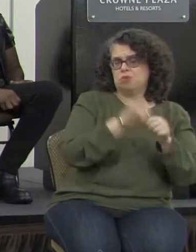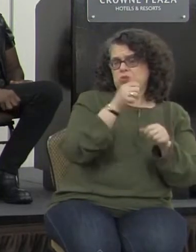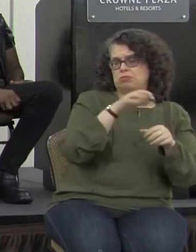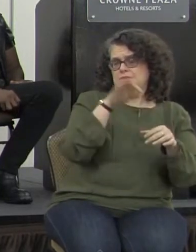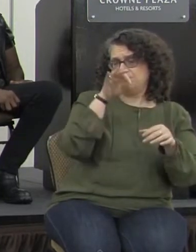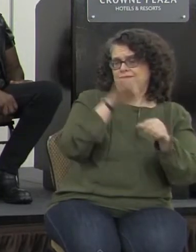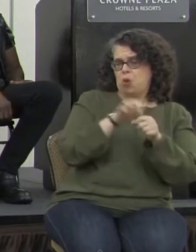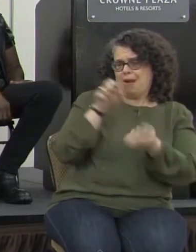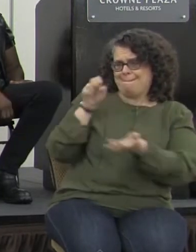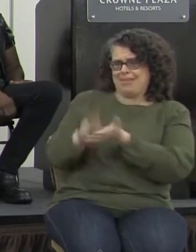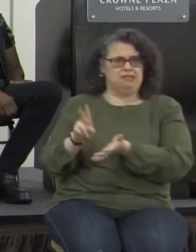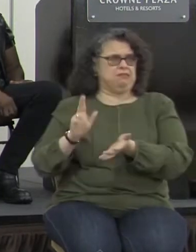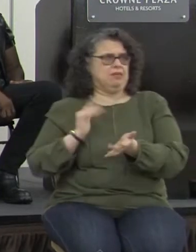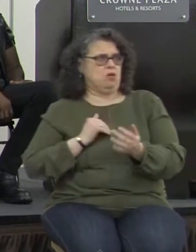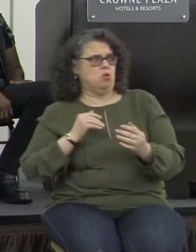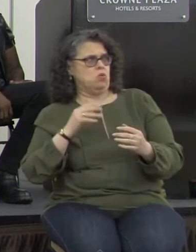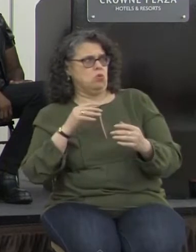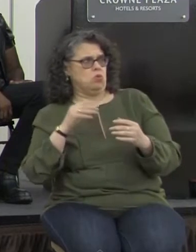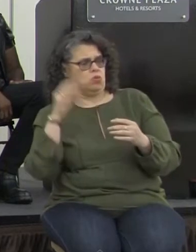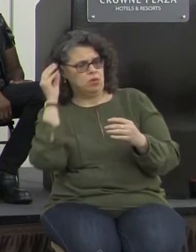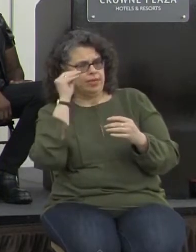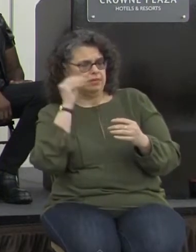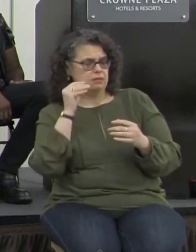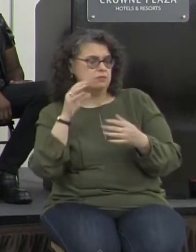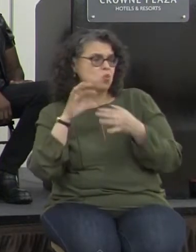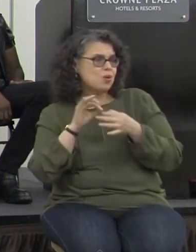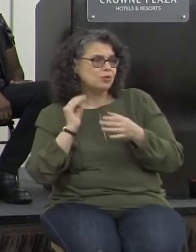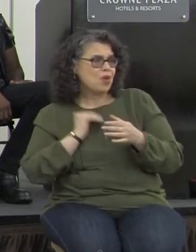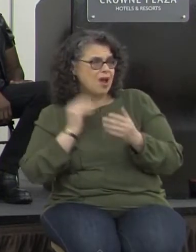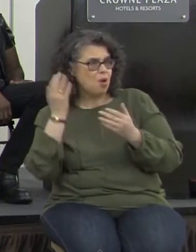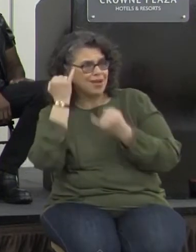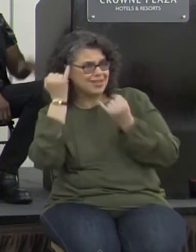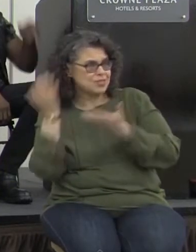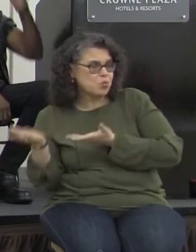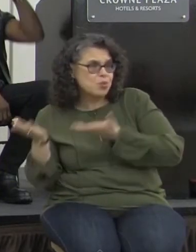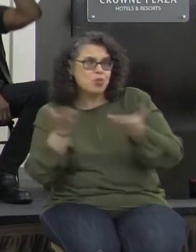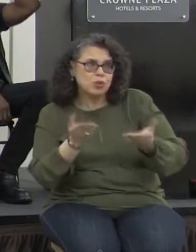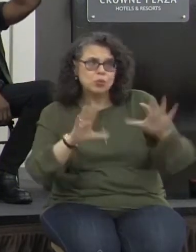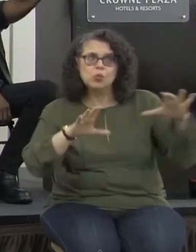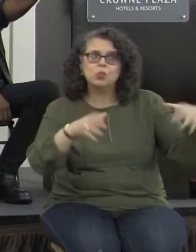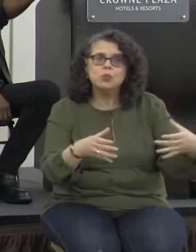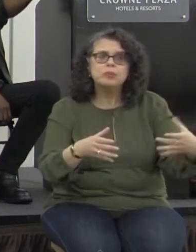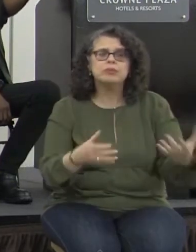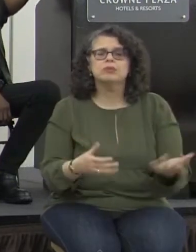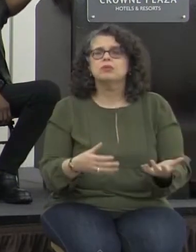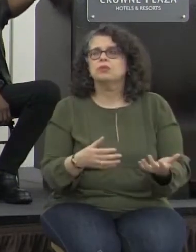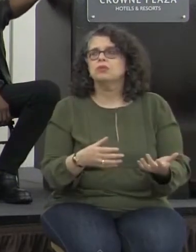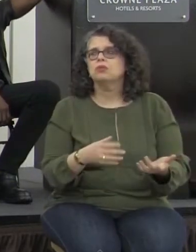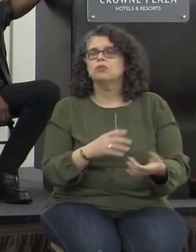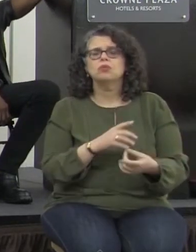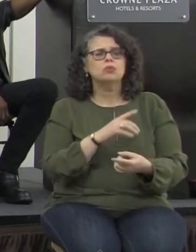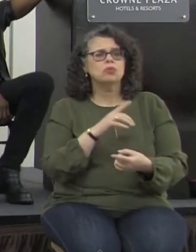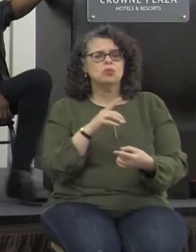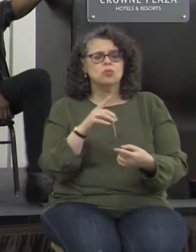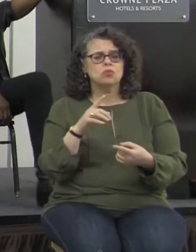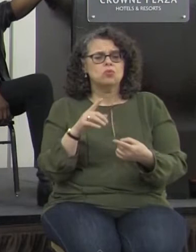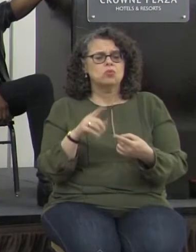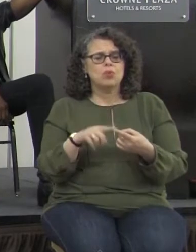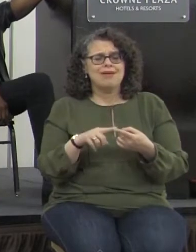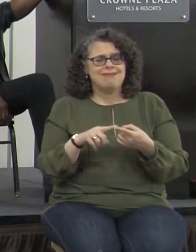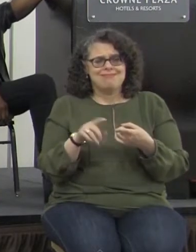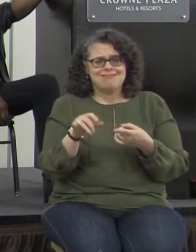in every way based upon the ideas that we bring to the table, when that ceases to be